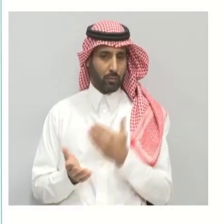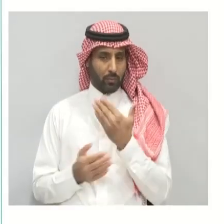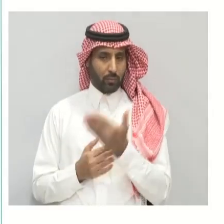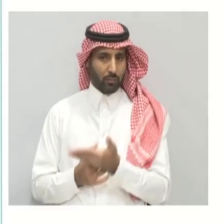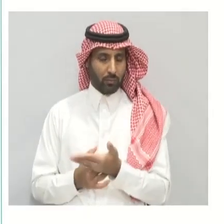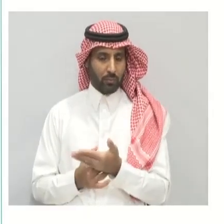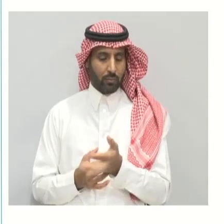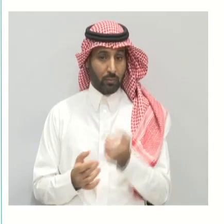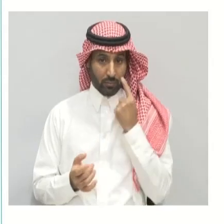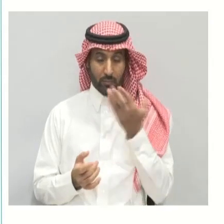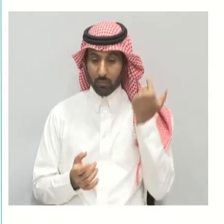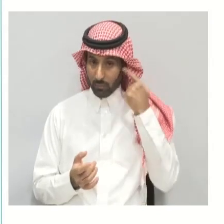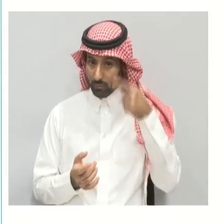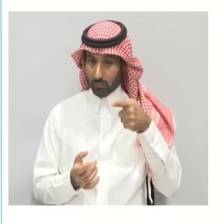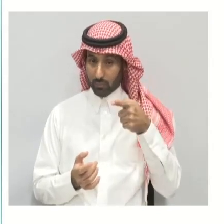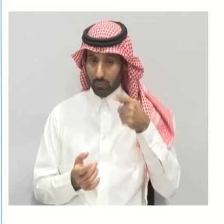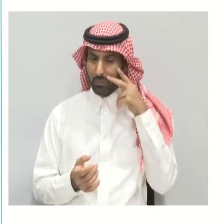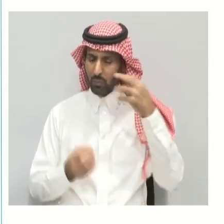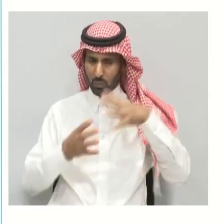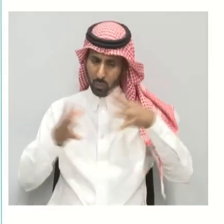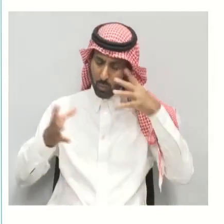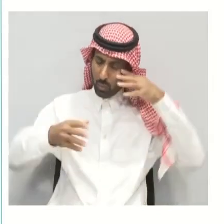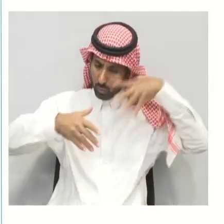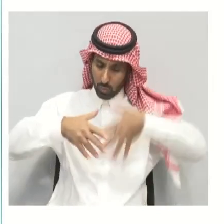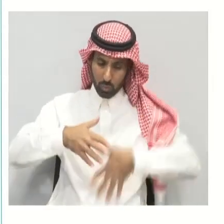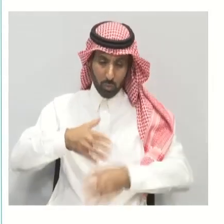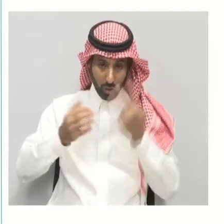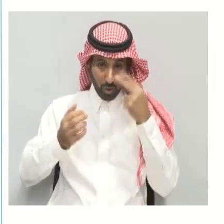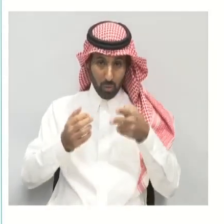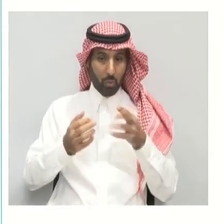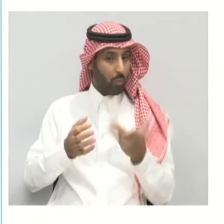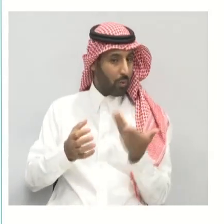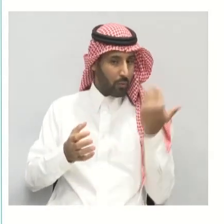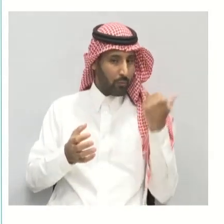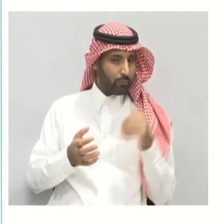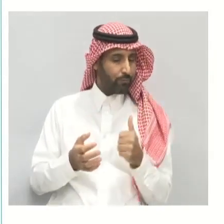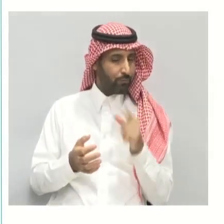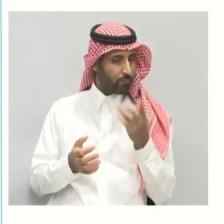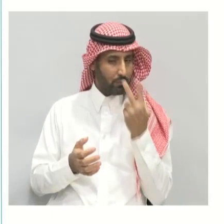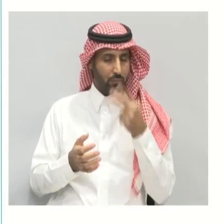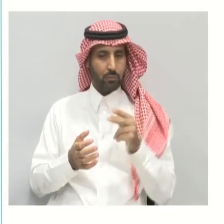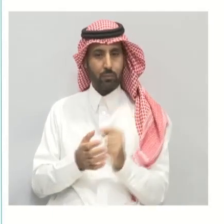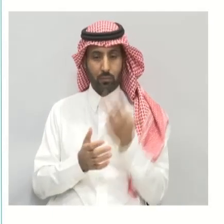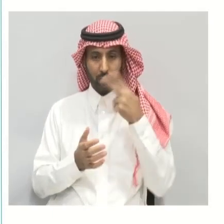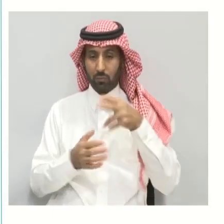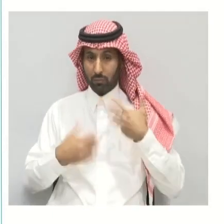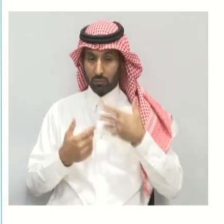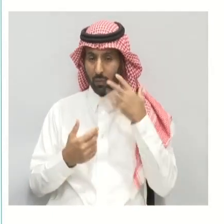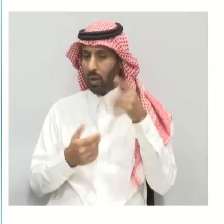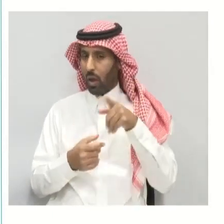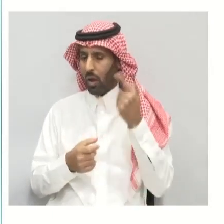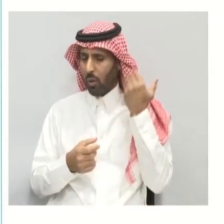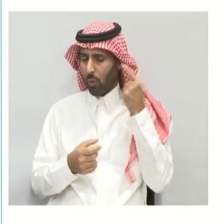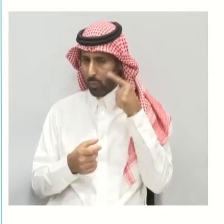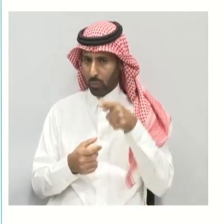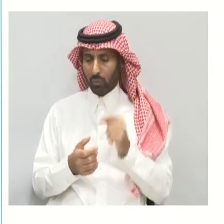also, have you ever been to large waterfalls like these, and what was it like? What was your experience if you